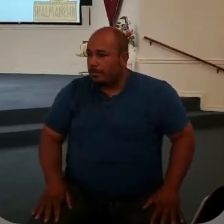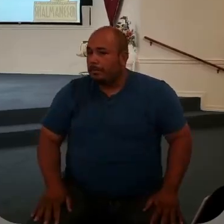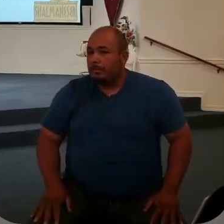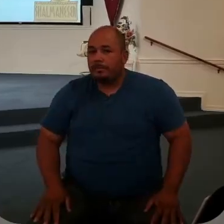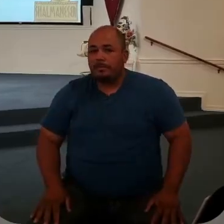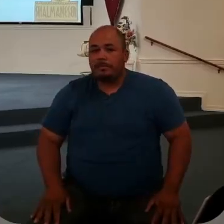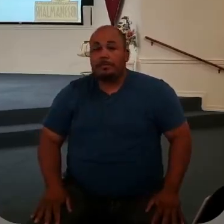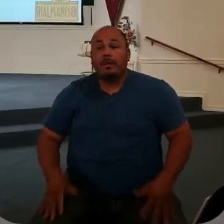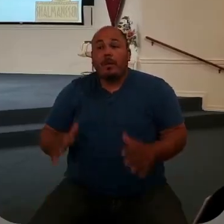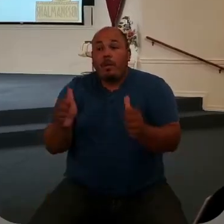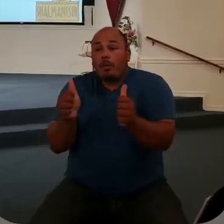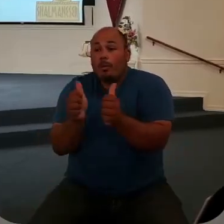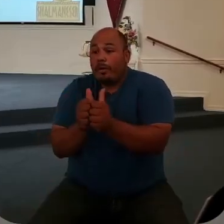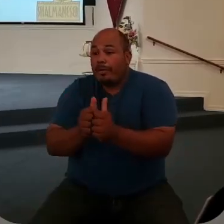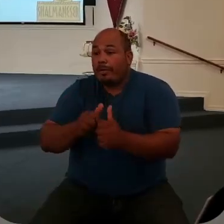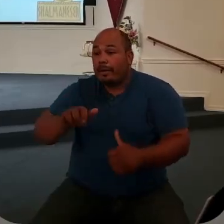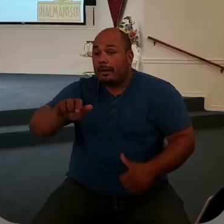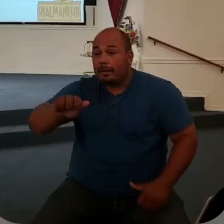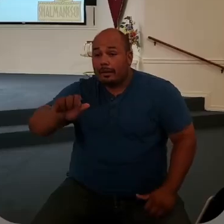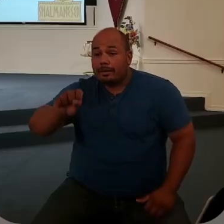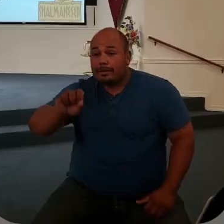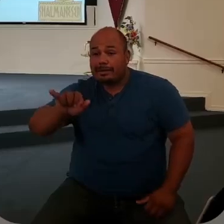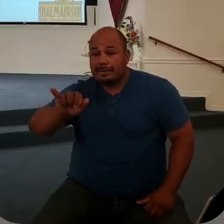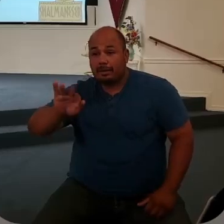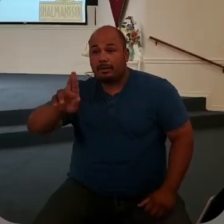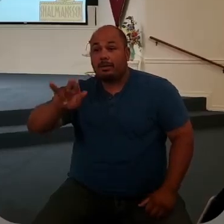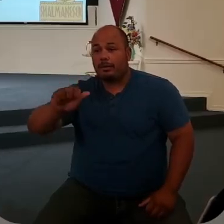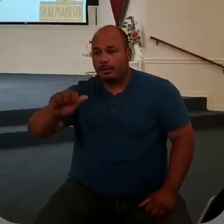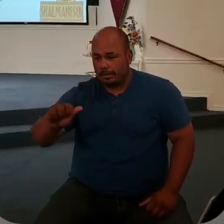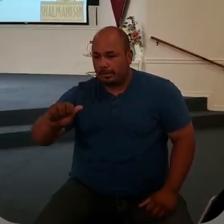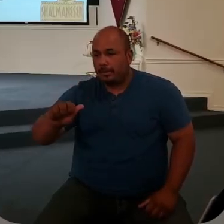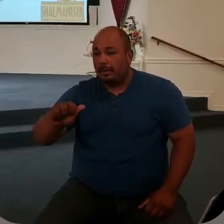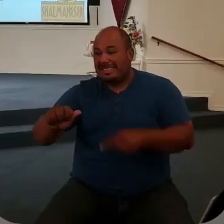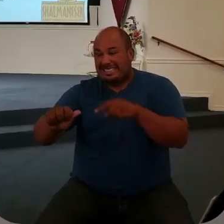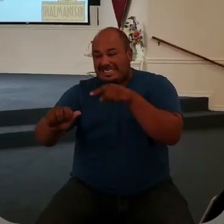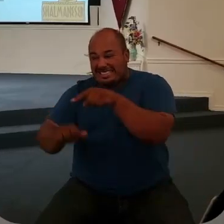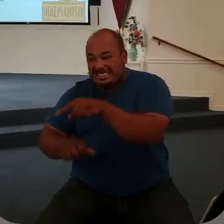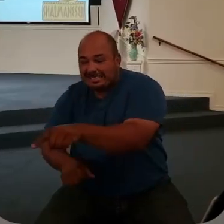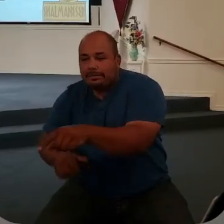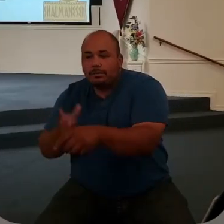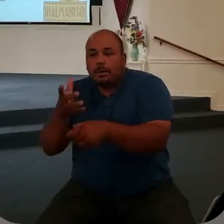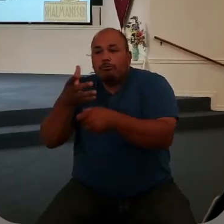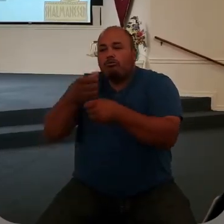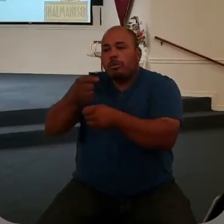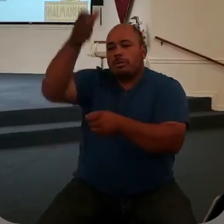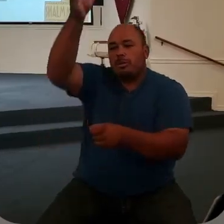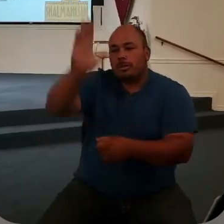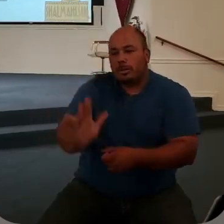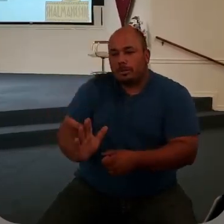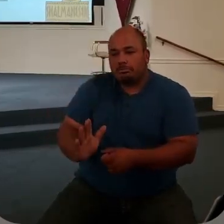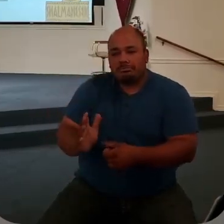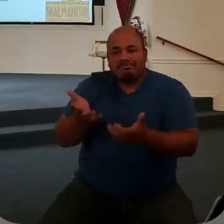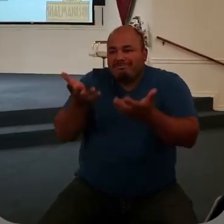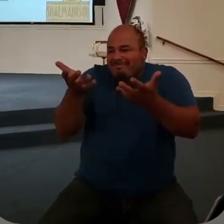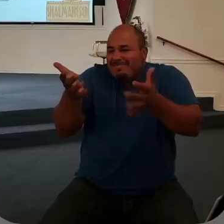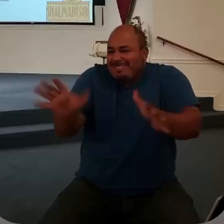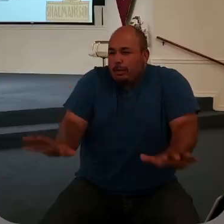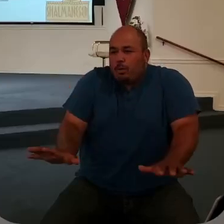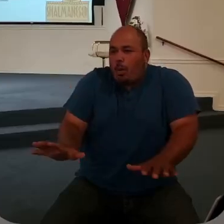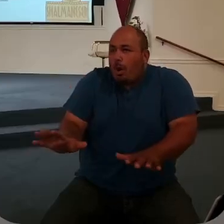With Assyria, Hezekiah had put his trust in God and rebelled against the king of Assyria and did not serve him. That was